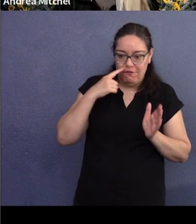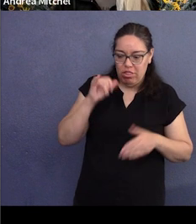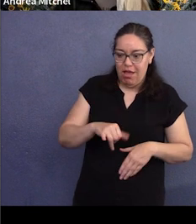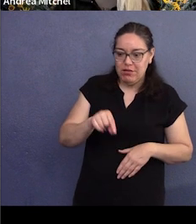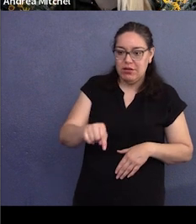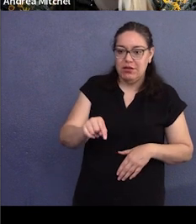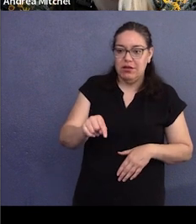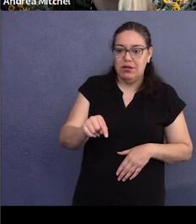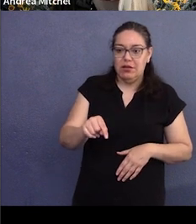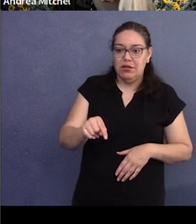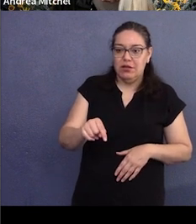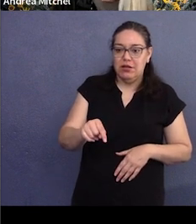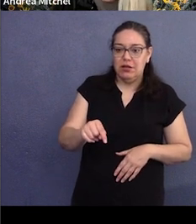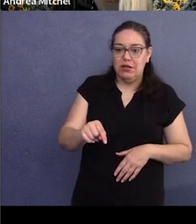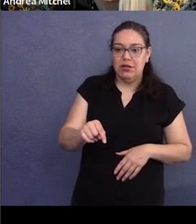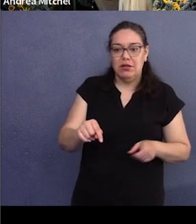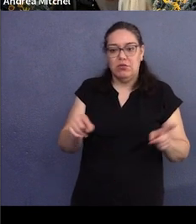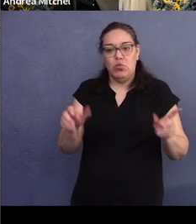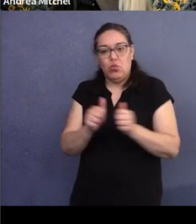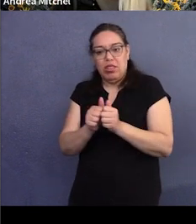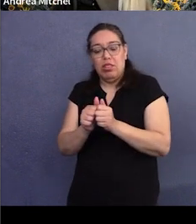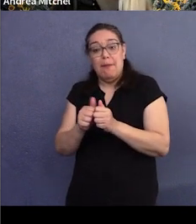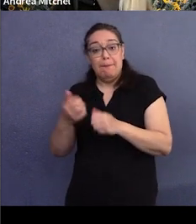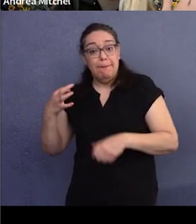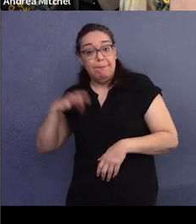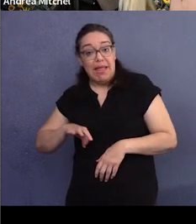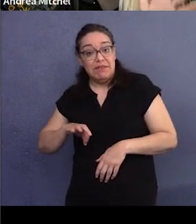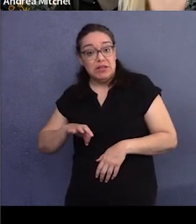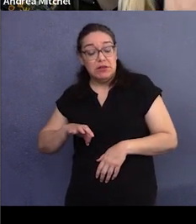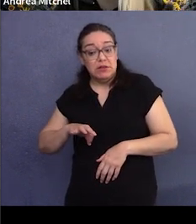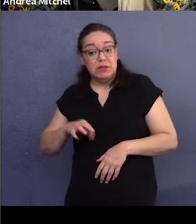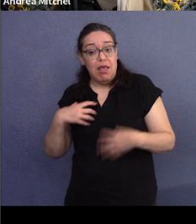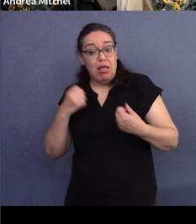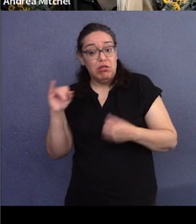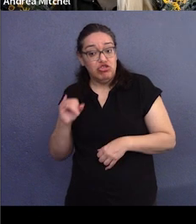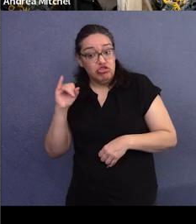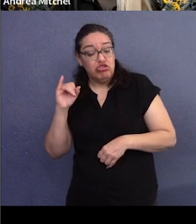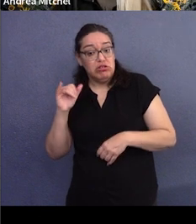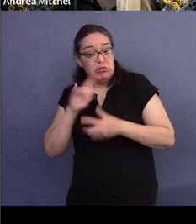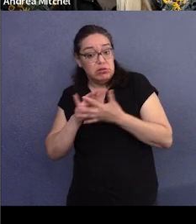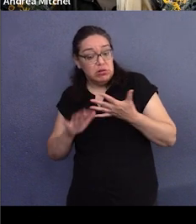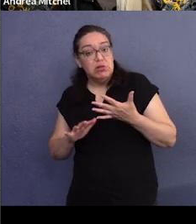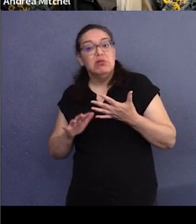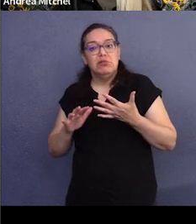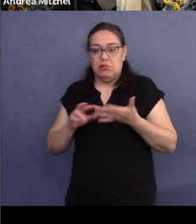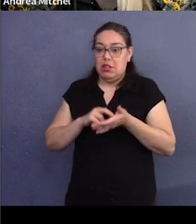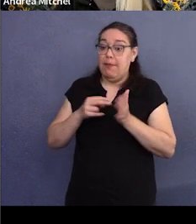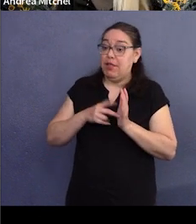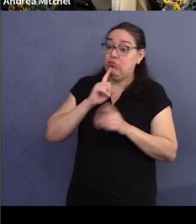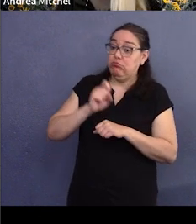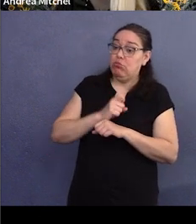if you want to pay them, for instance, and you want to pay them benefits. Say you have a person 75, they're actually going to end up costing